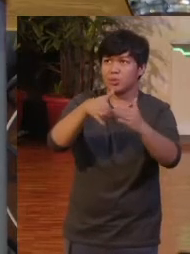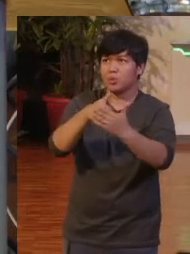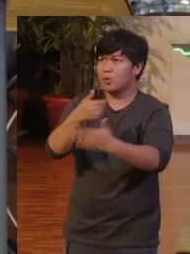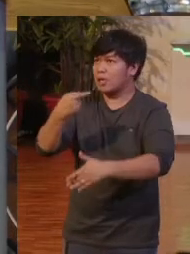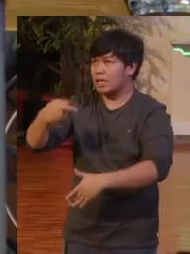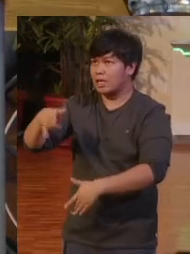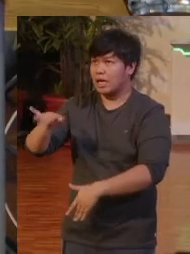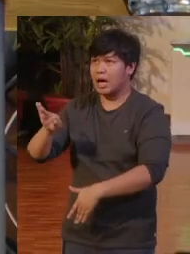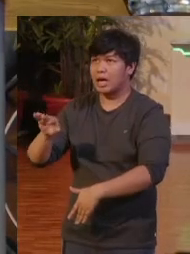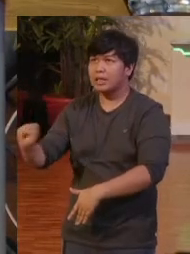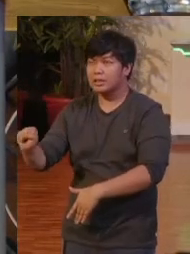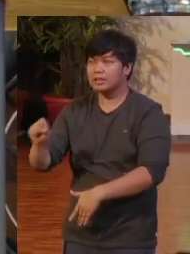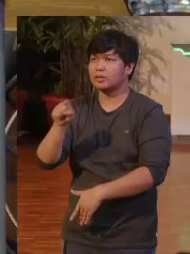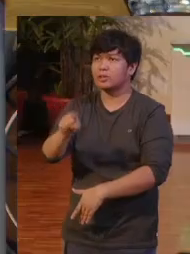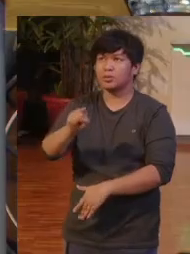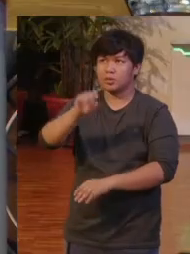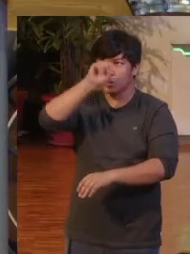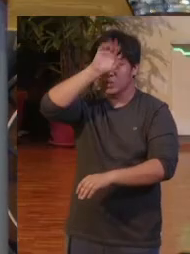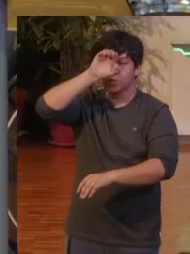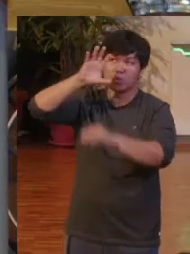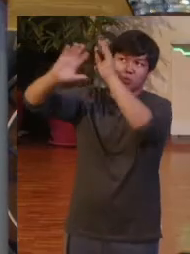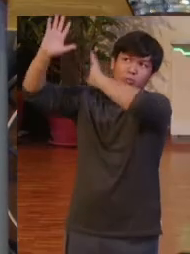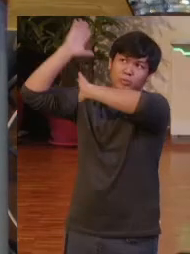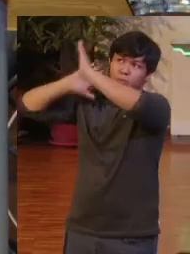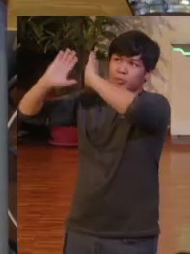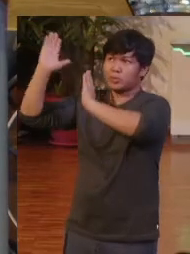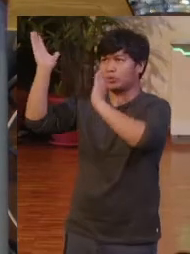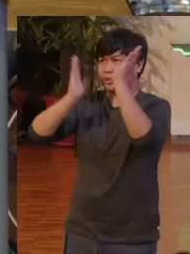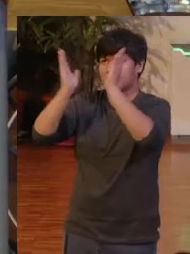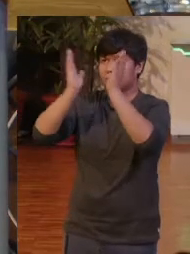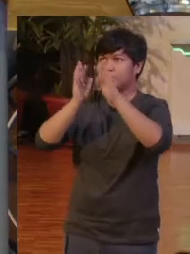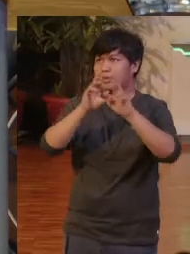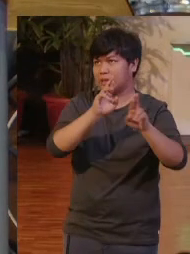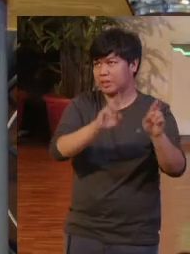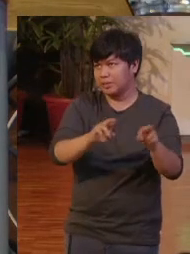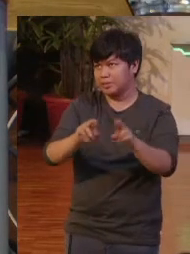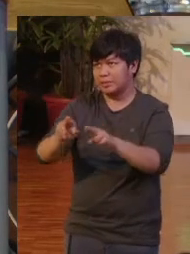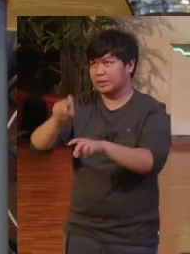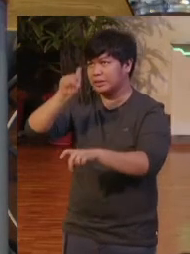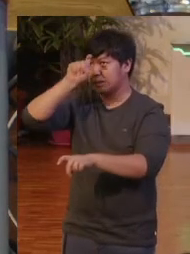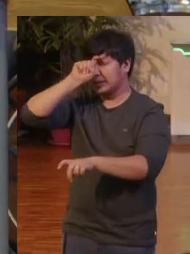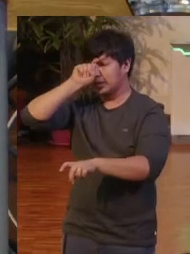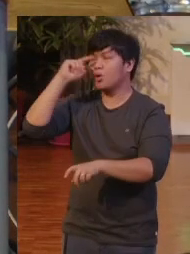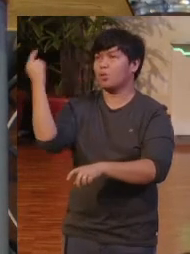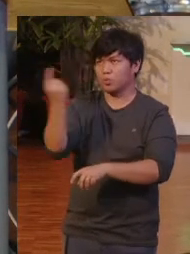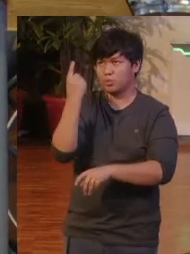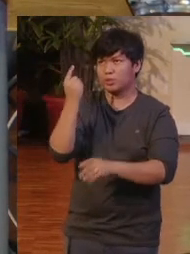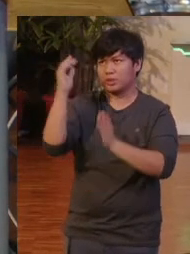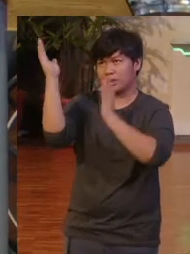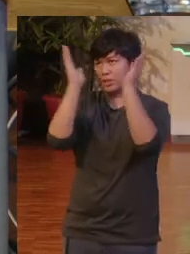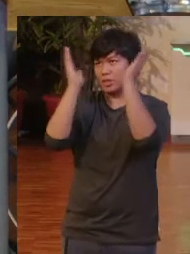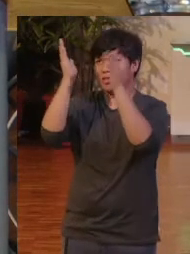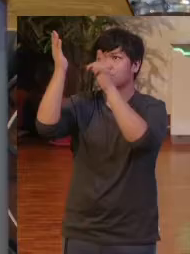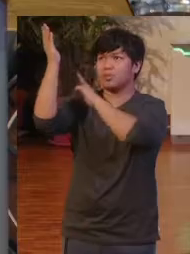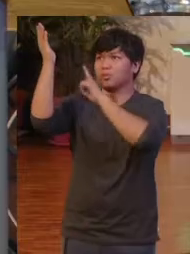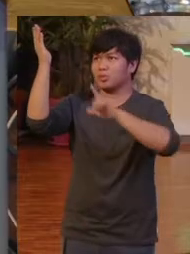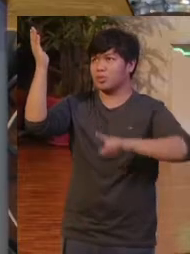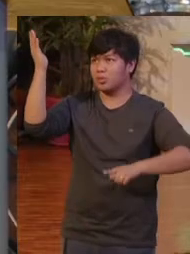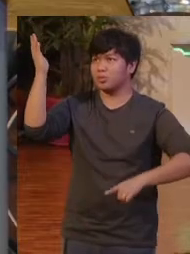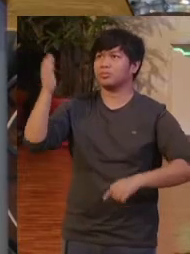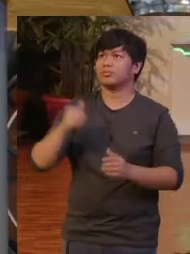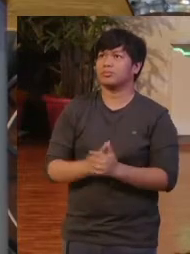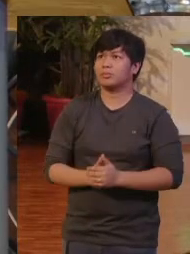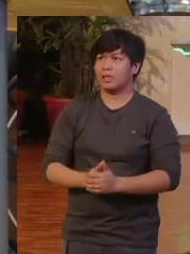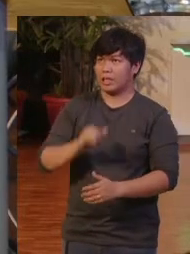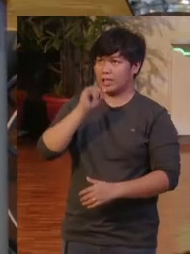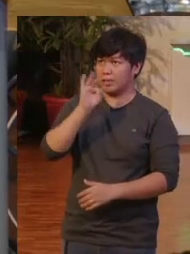the gods that your fathers served before the river and in Egypt, and serve the Lord. And